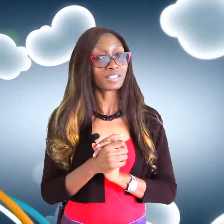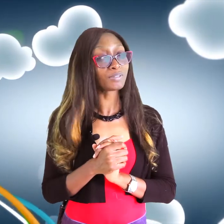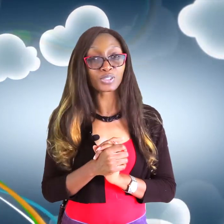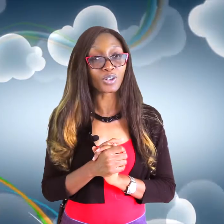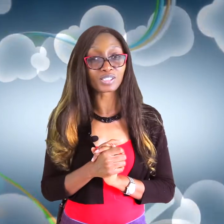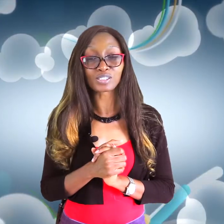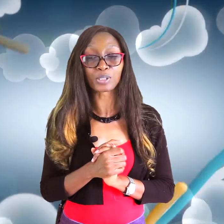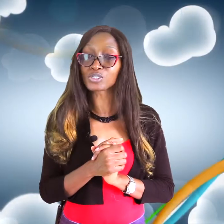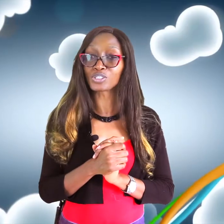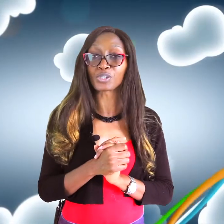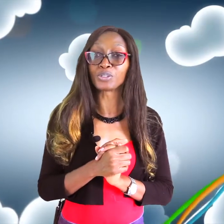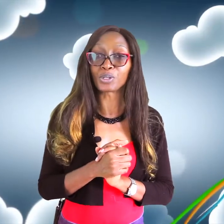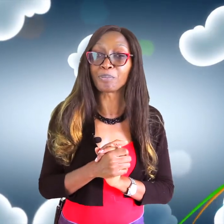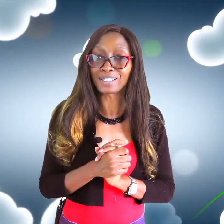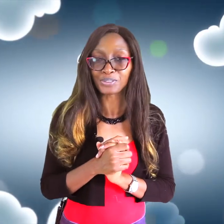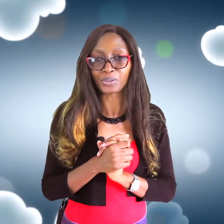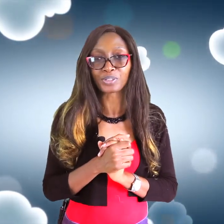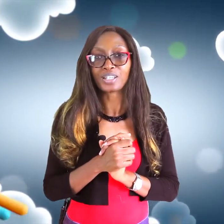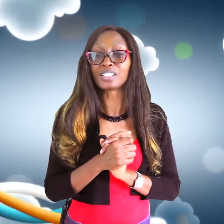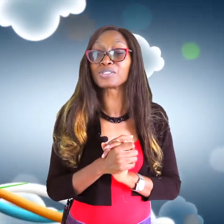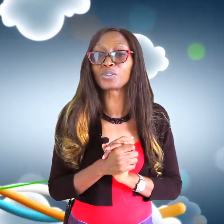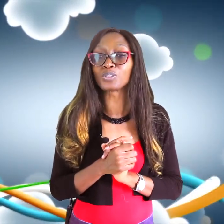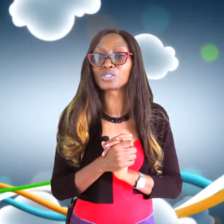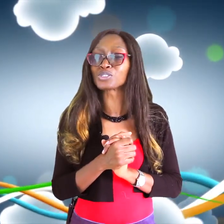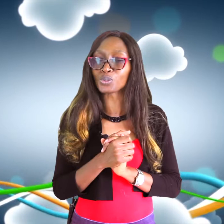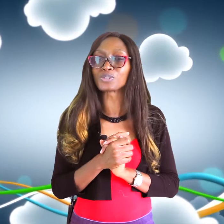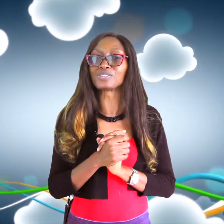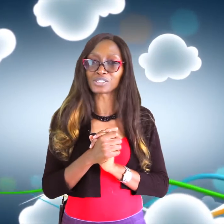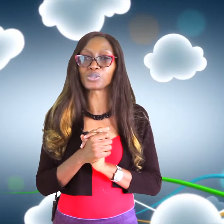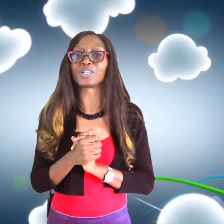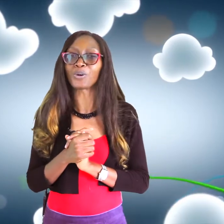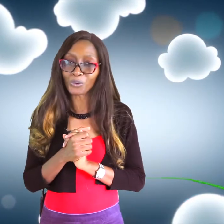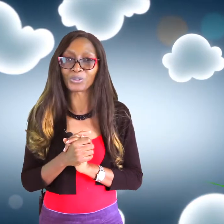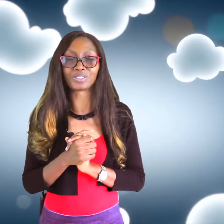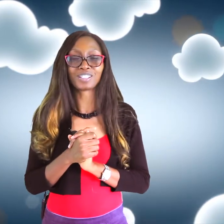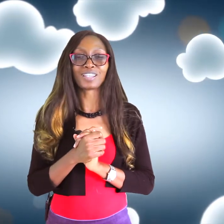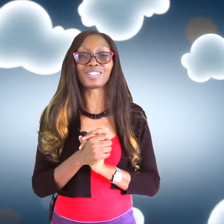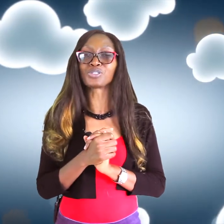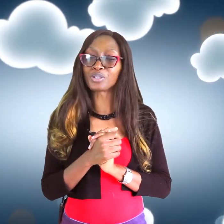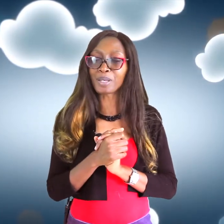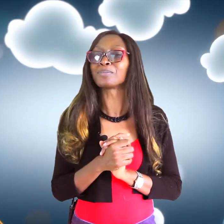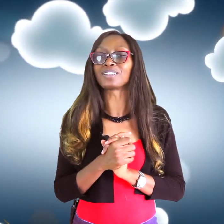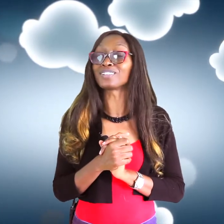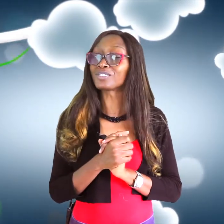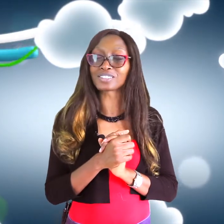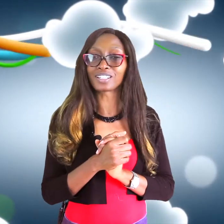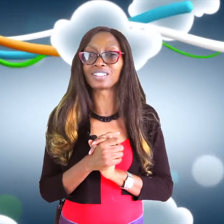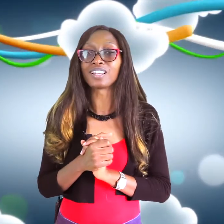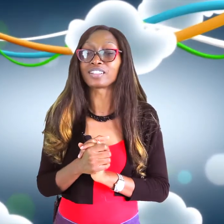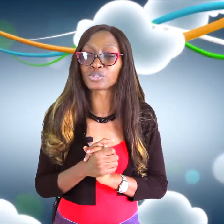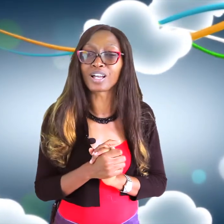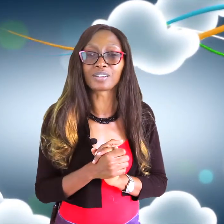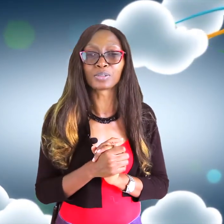with. Giving to God is not because God is hungry or begging you. Giving to God just shows gratitude and honor, that you remember that